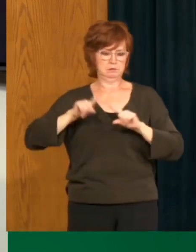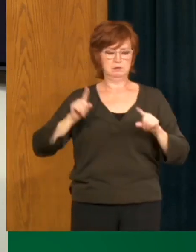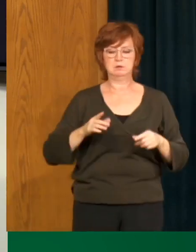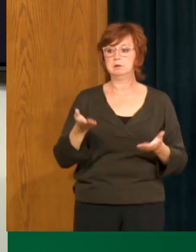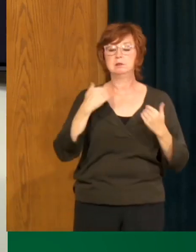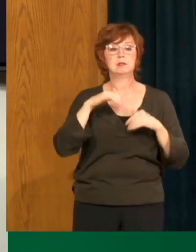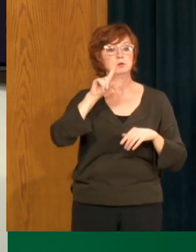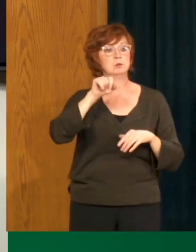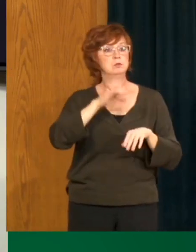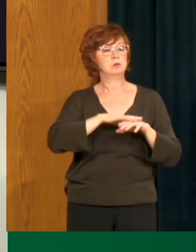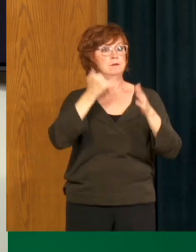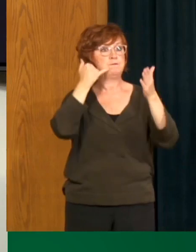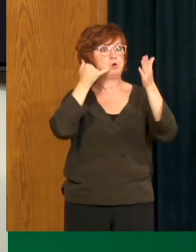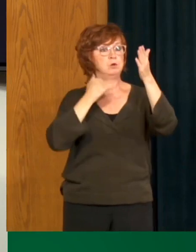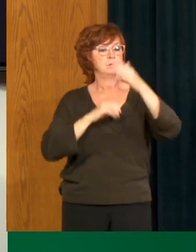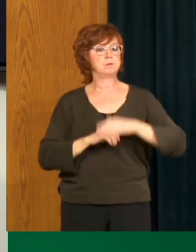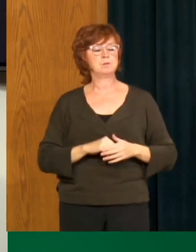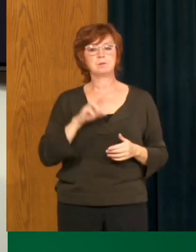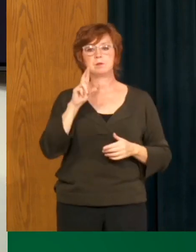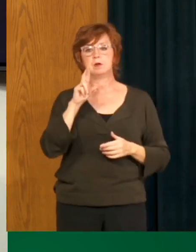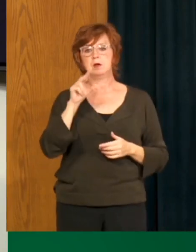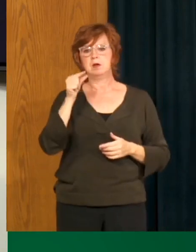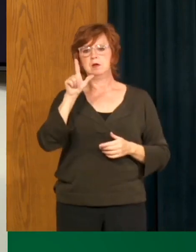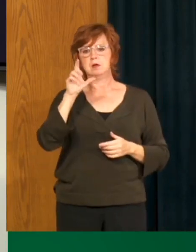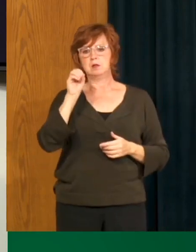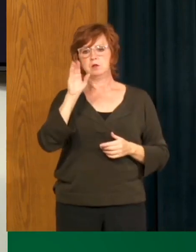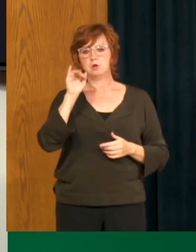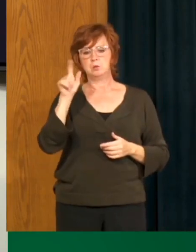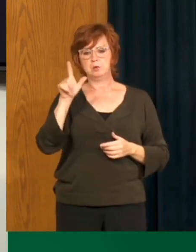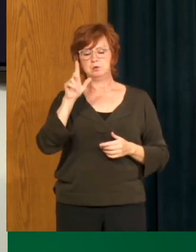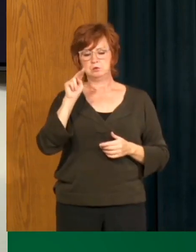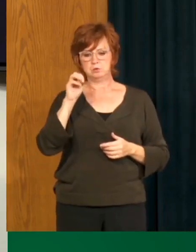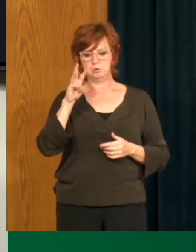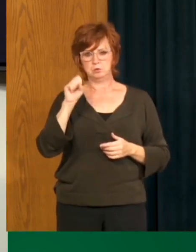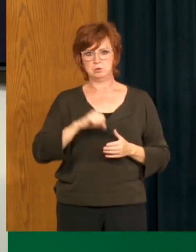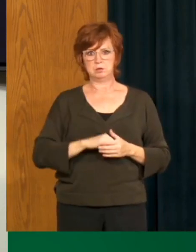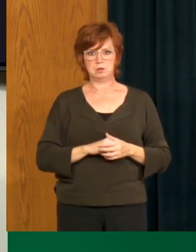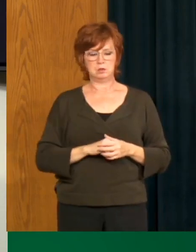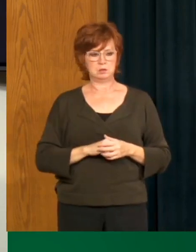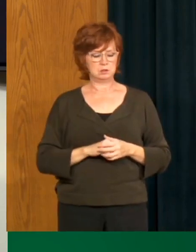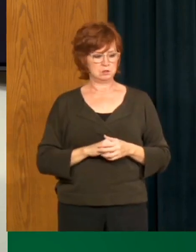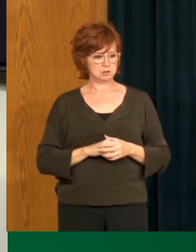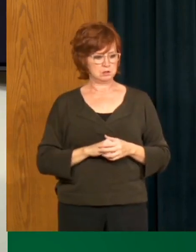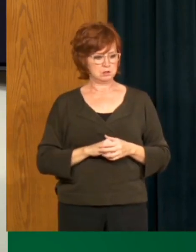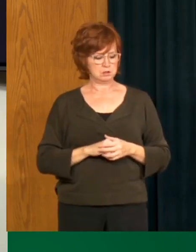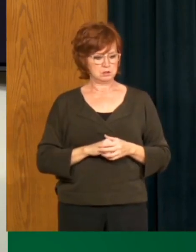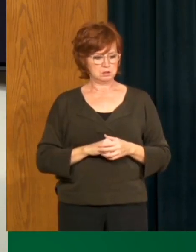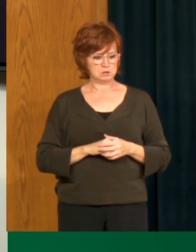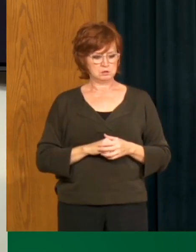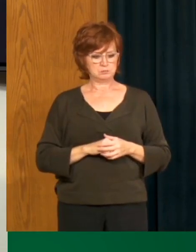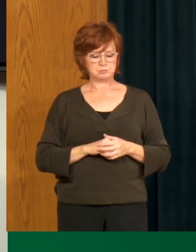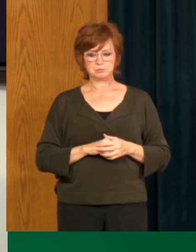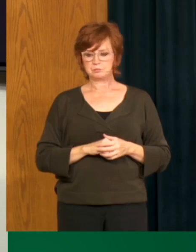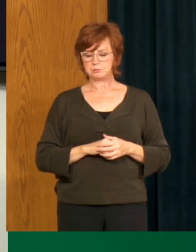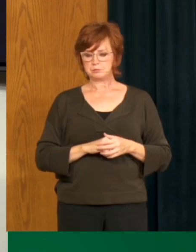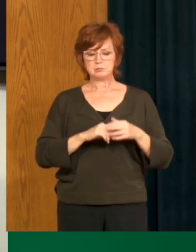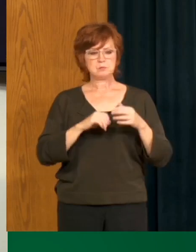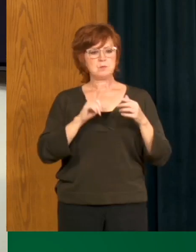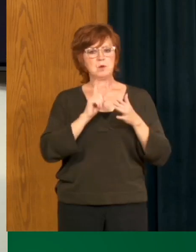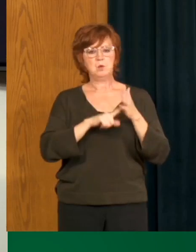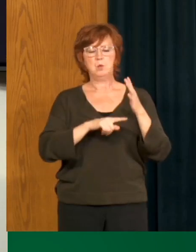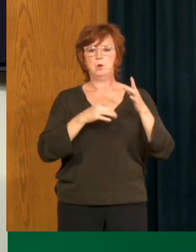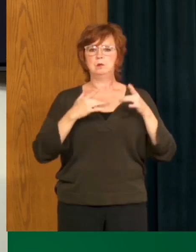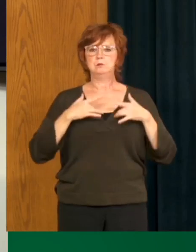Bell with Global. Hi, I was wondering if there's any more that you can say about the contact tracing that's going on in